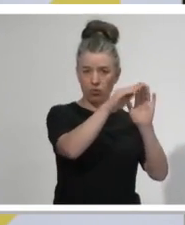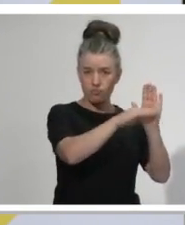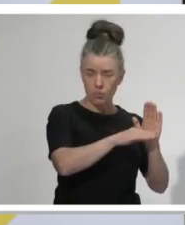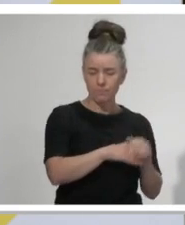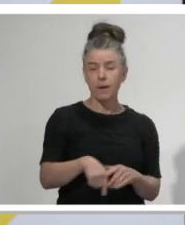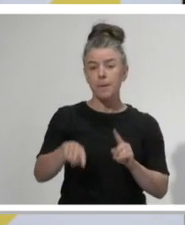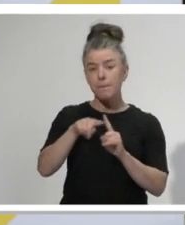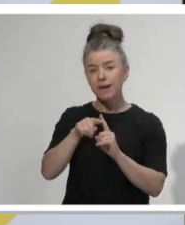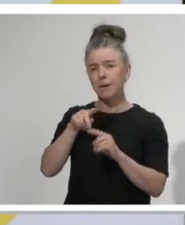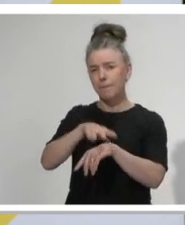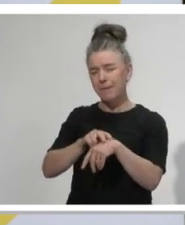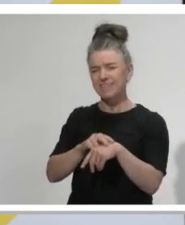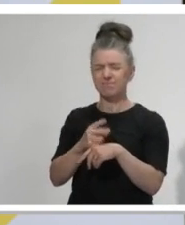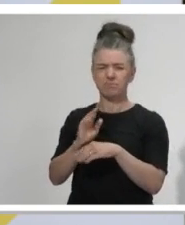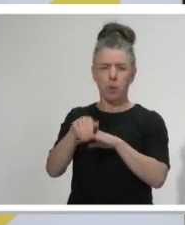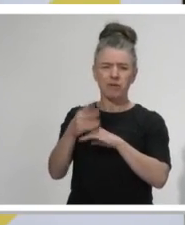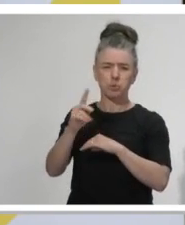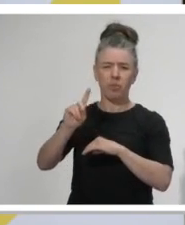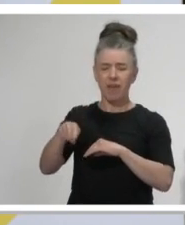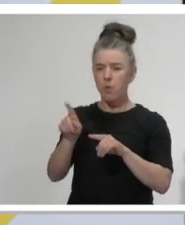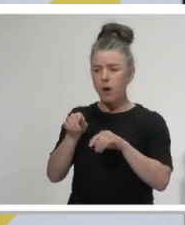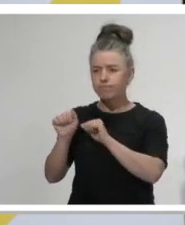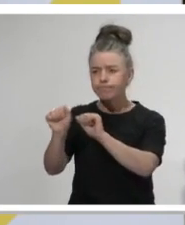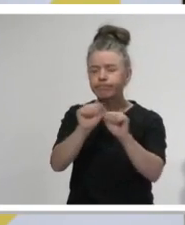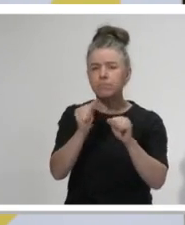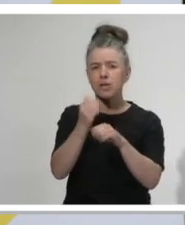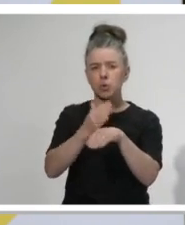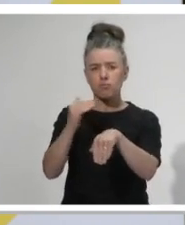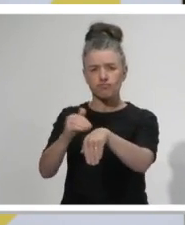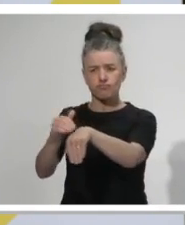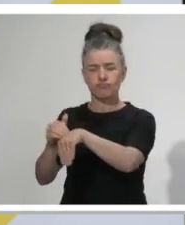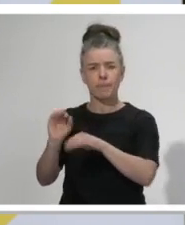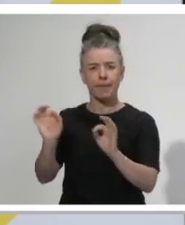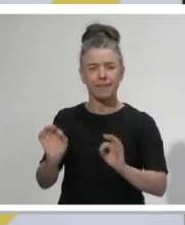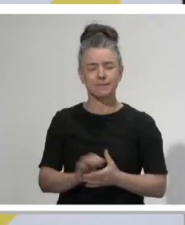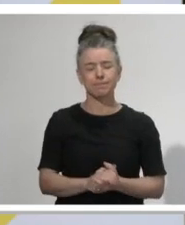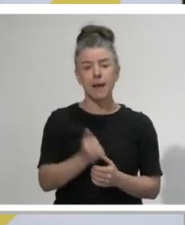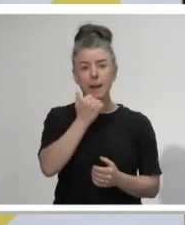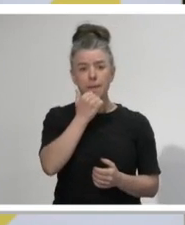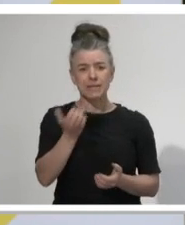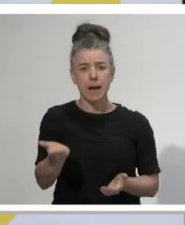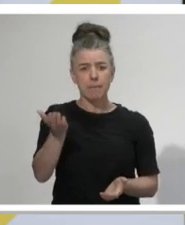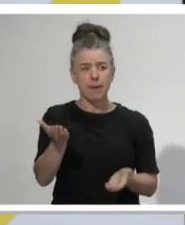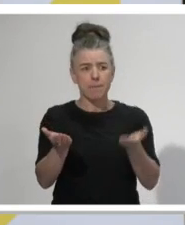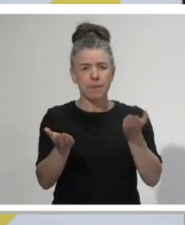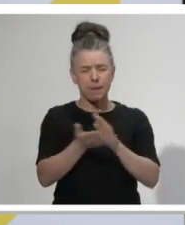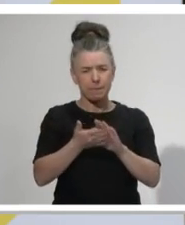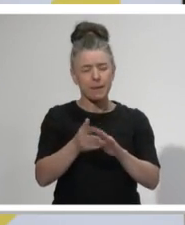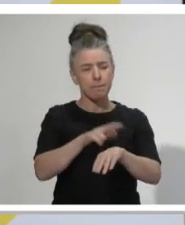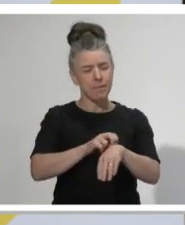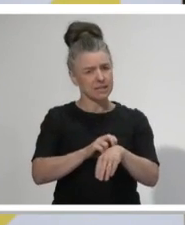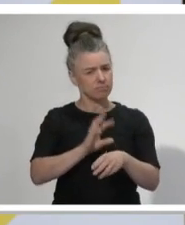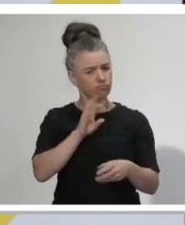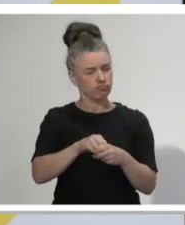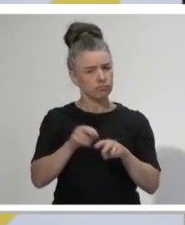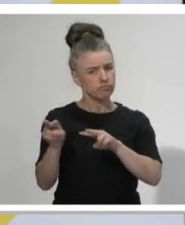crime prevention patrols in neighbourhoods and business districts. The increases in these numbers are an indication that the police are stepping up